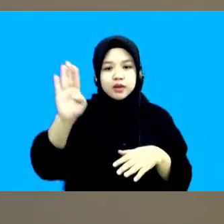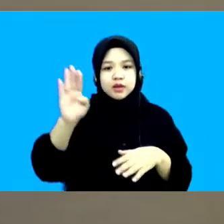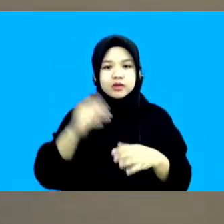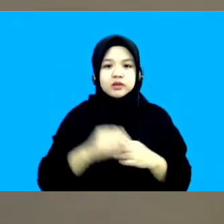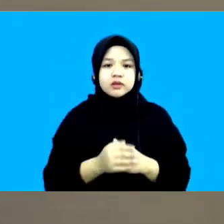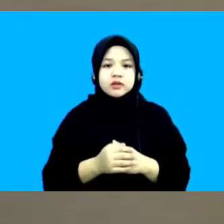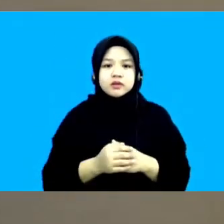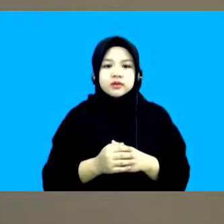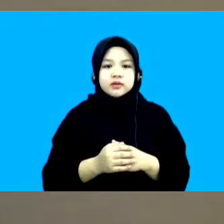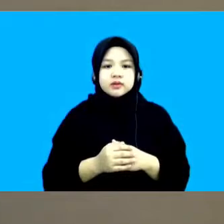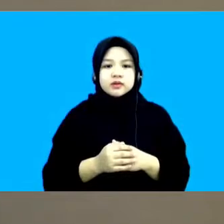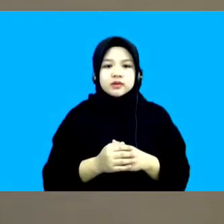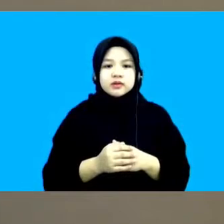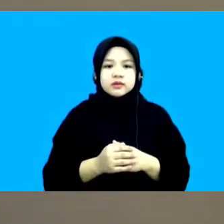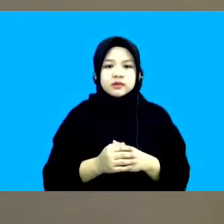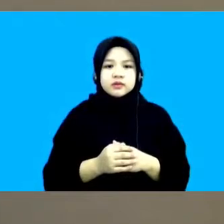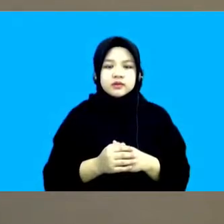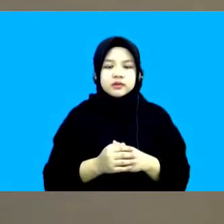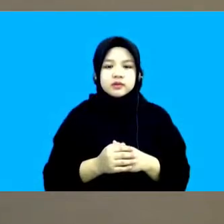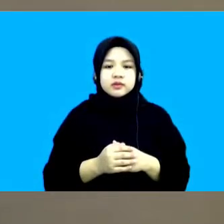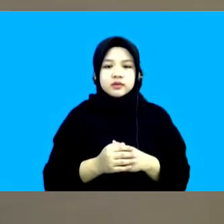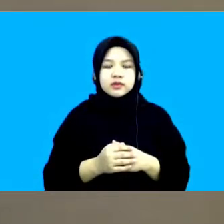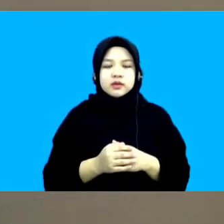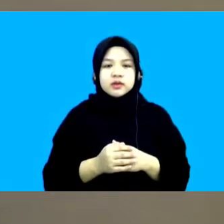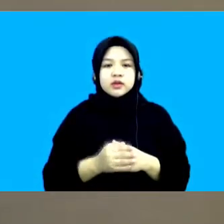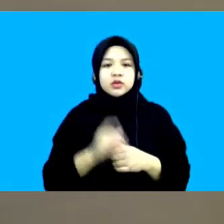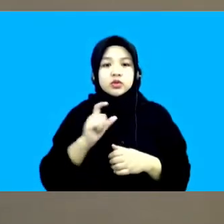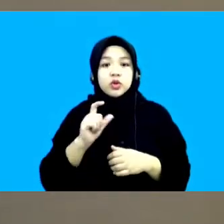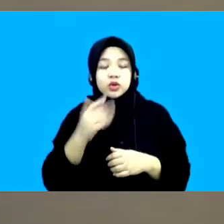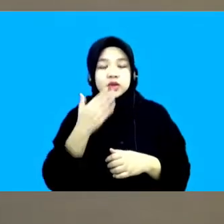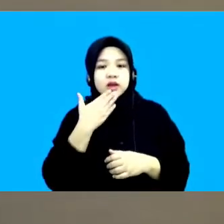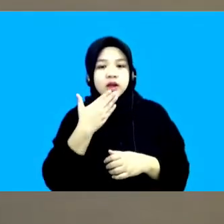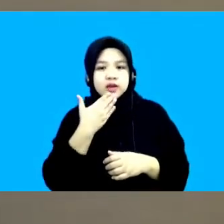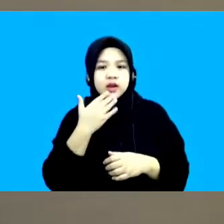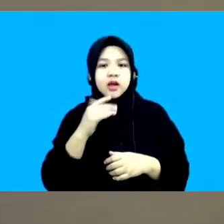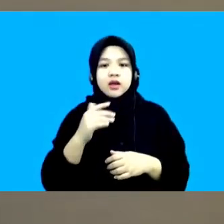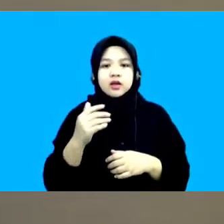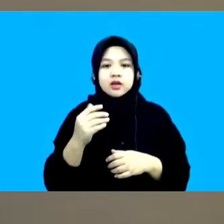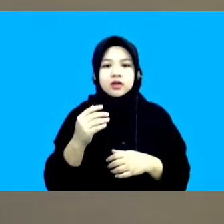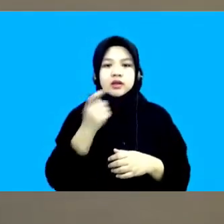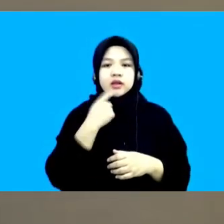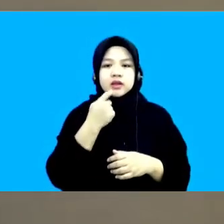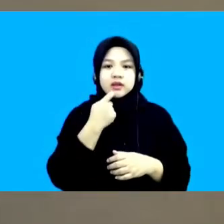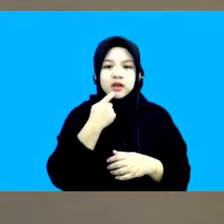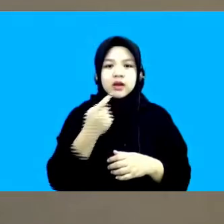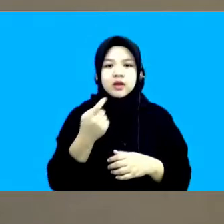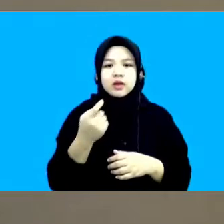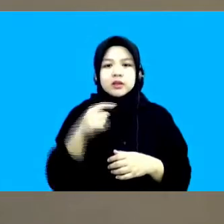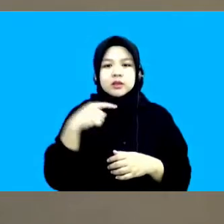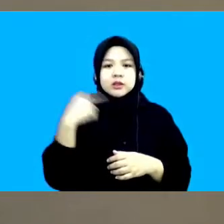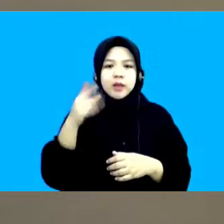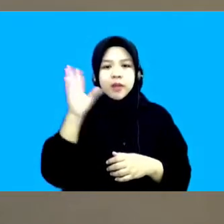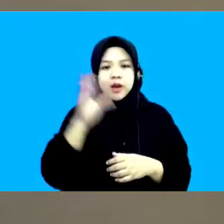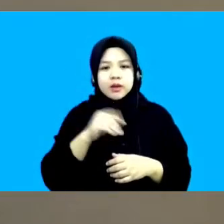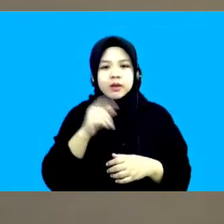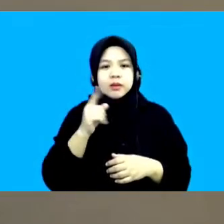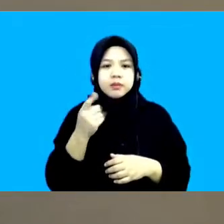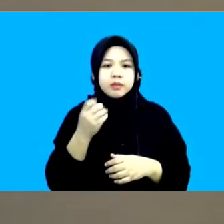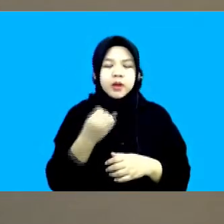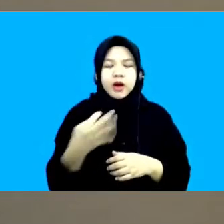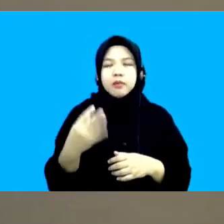the sanitation, as well as nutrition, and also child mortality. And even we have some additional indicators